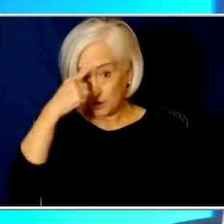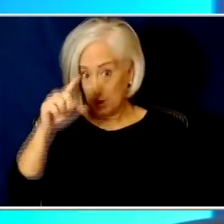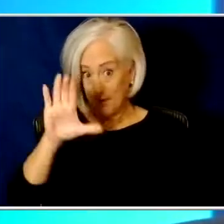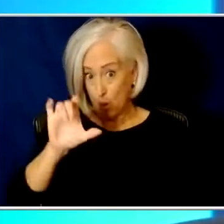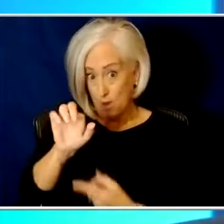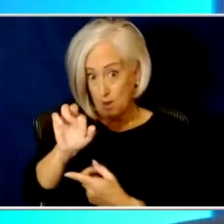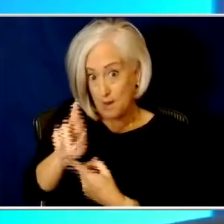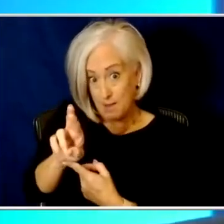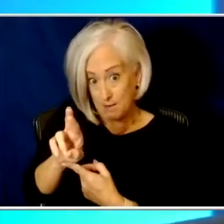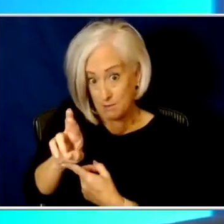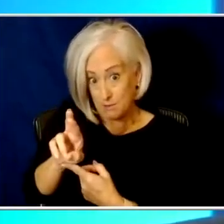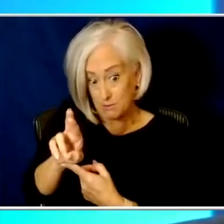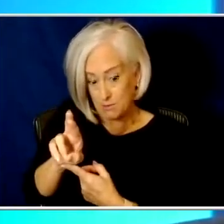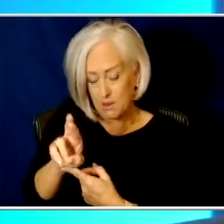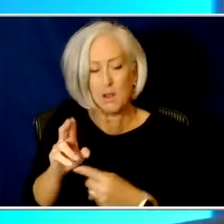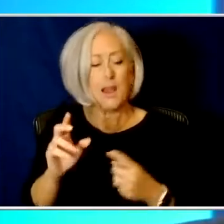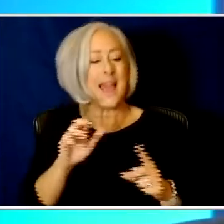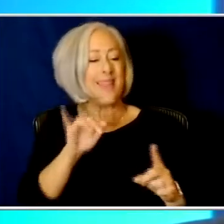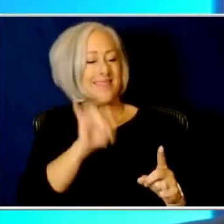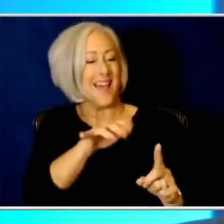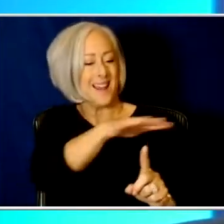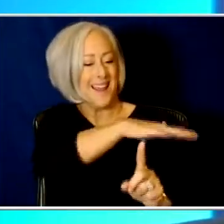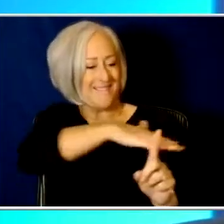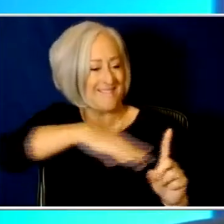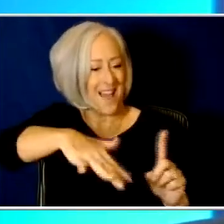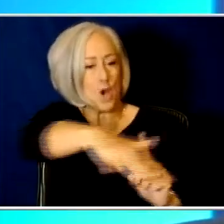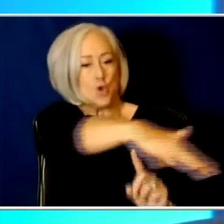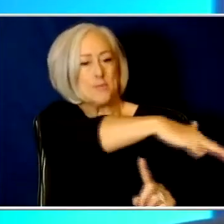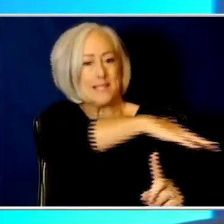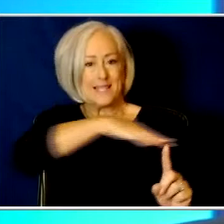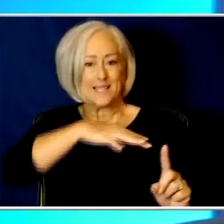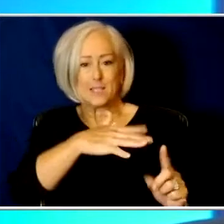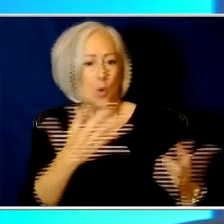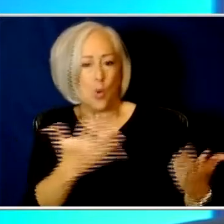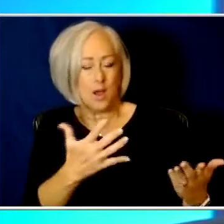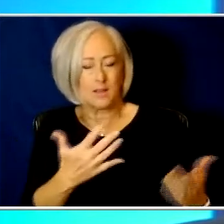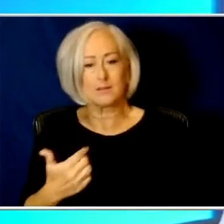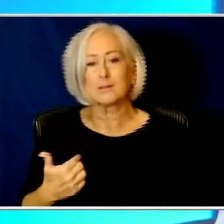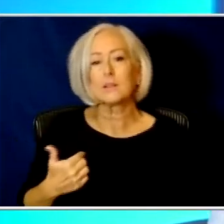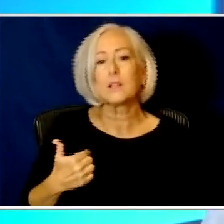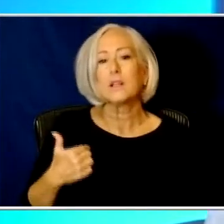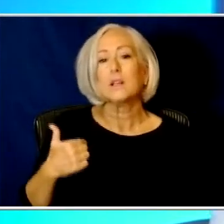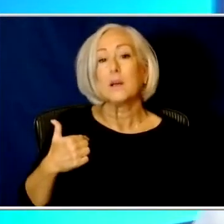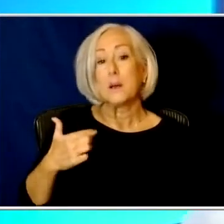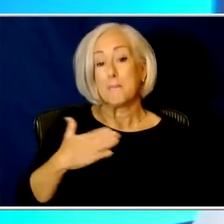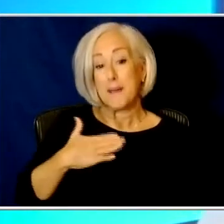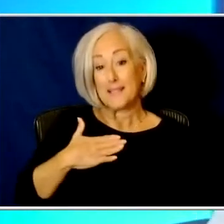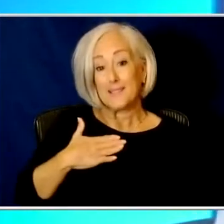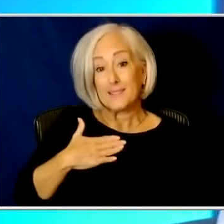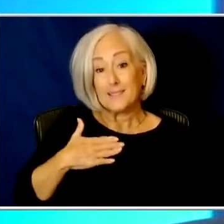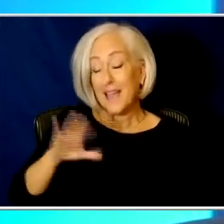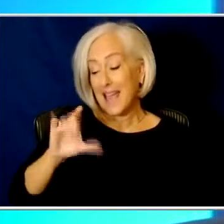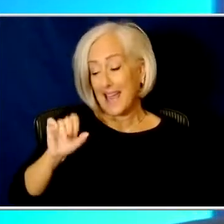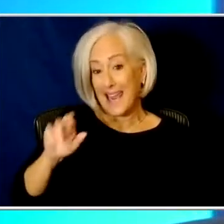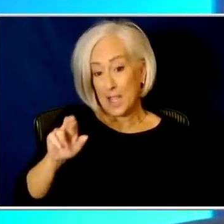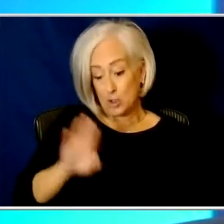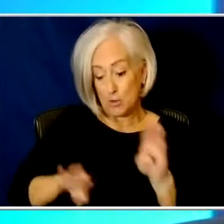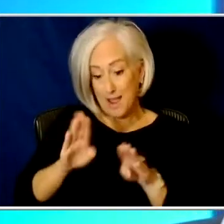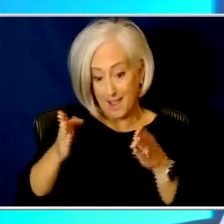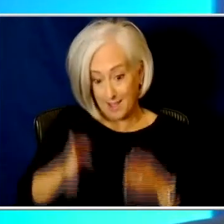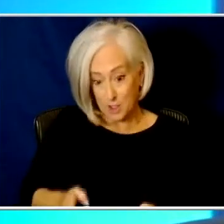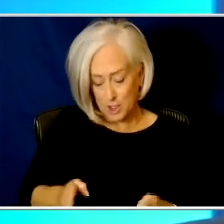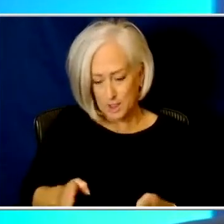environment that's also contributing to it. And I'm a cancer biologist, so I'm mostly focused on the genetic aspect of